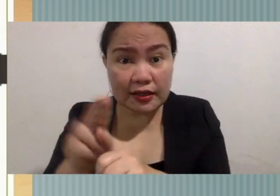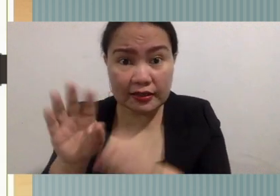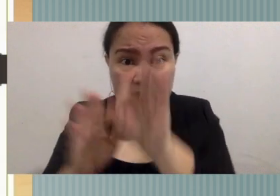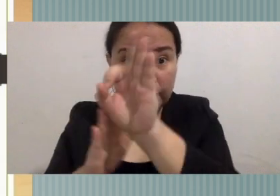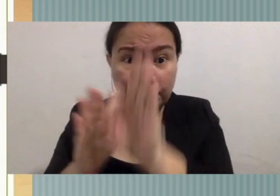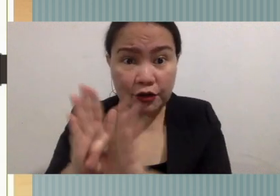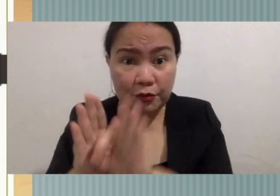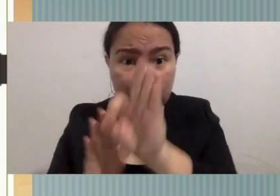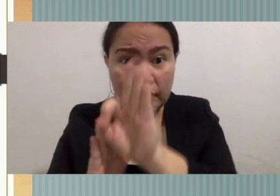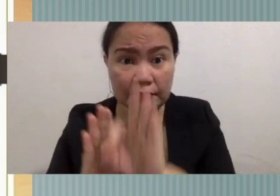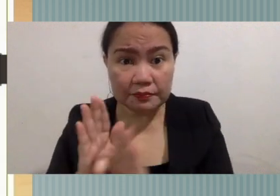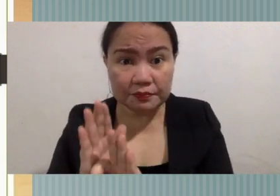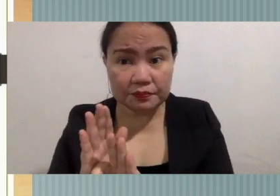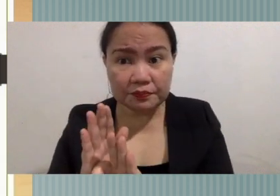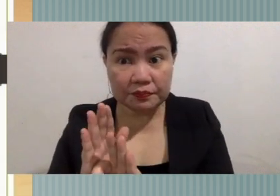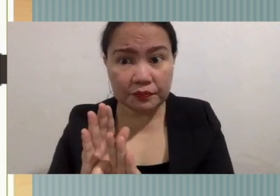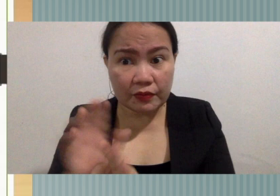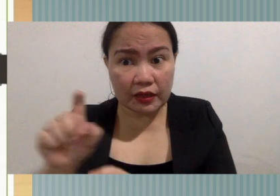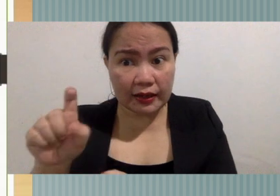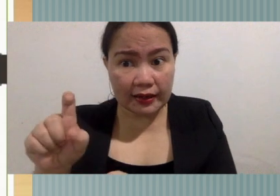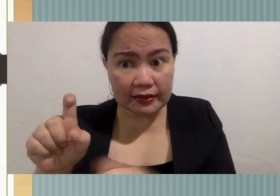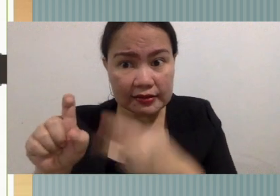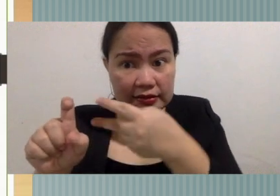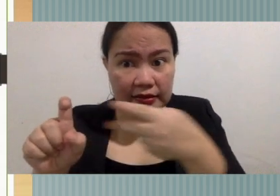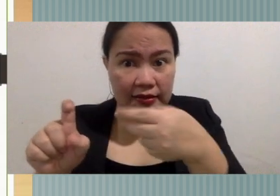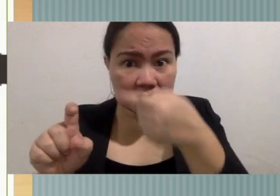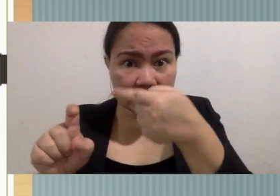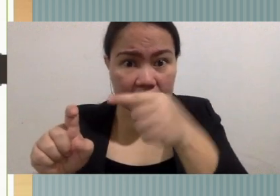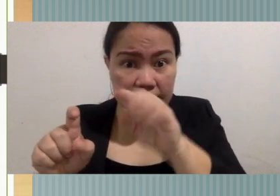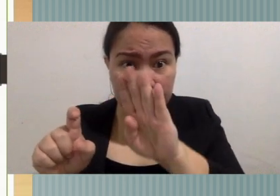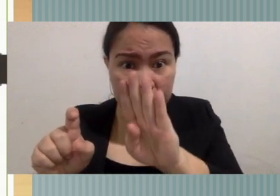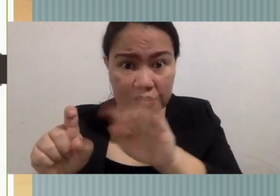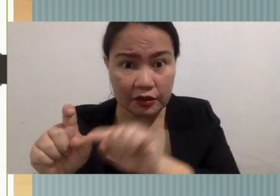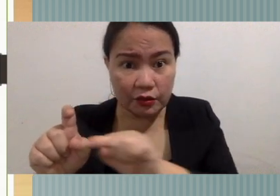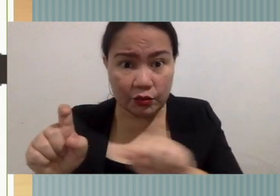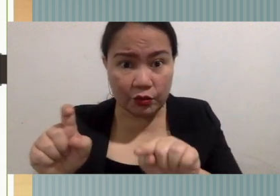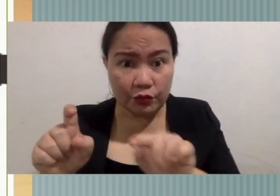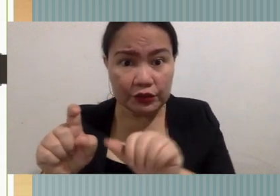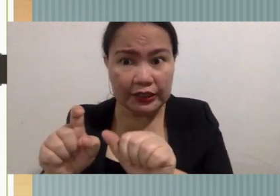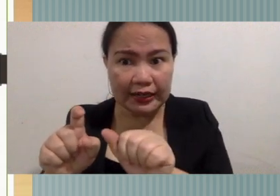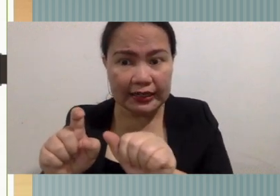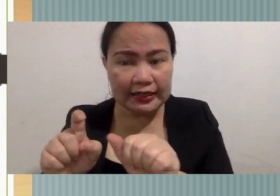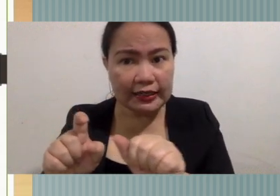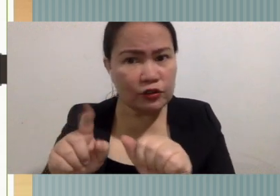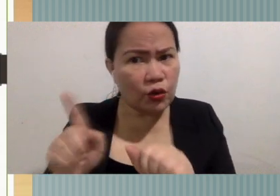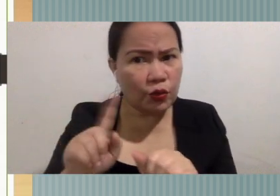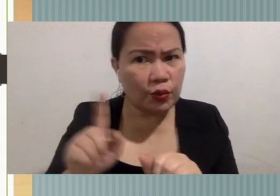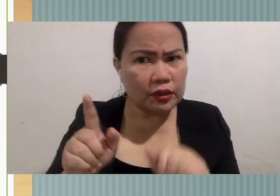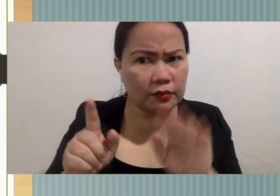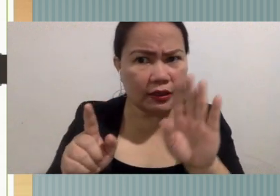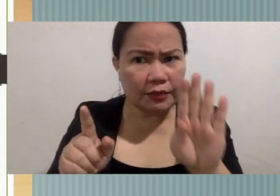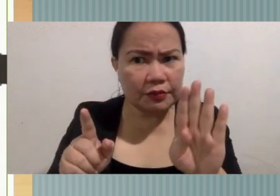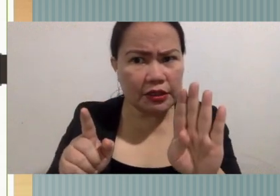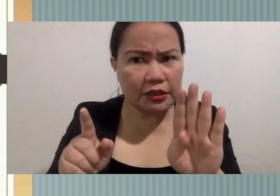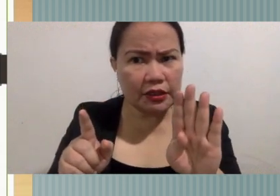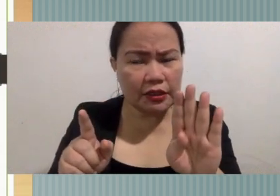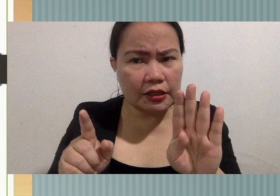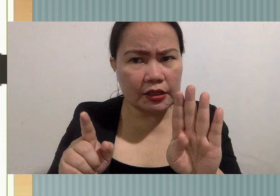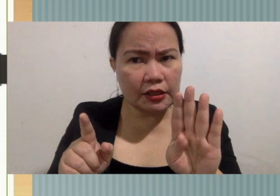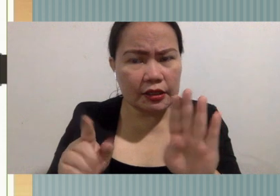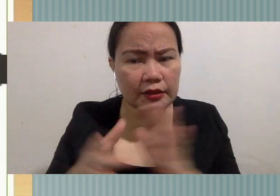equal to negative b over a. So, ang gagawin lang natin, identify lang natin yung value ng b natin saka ng